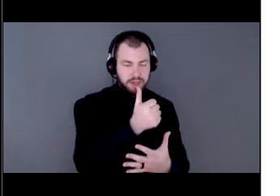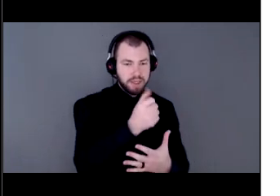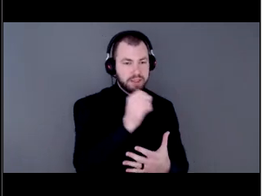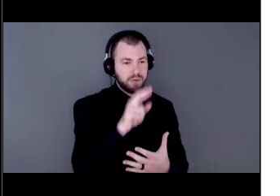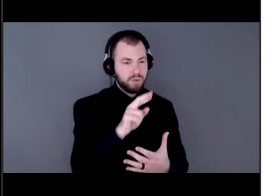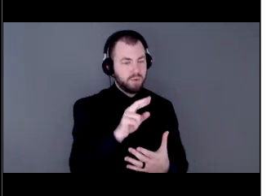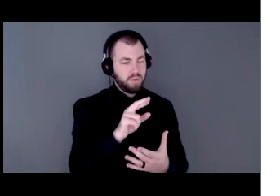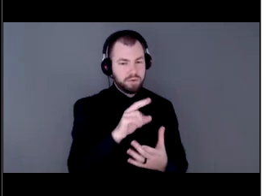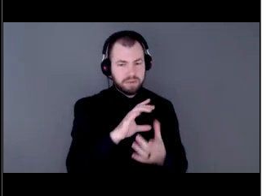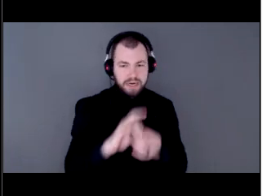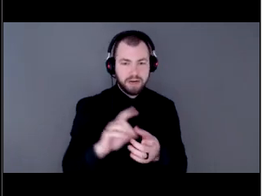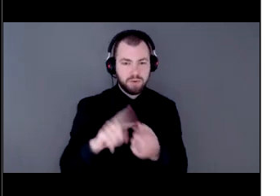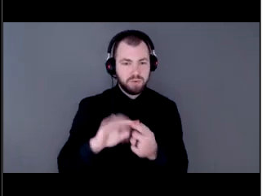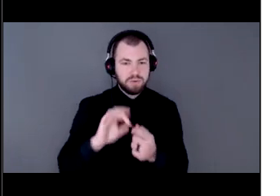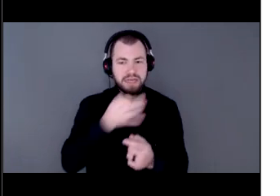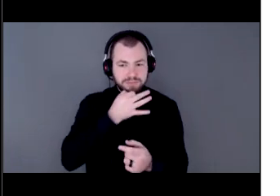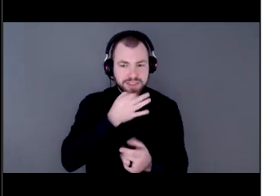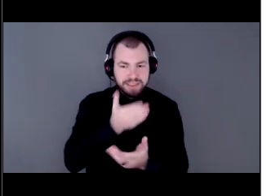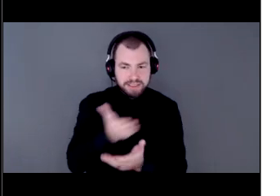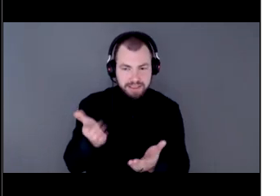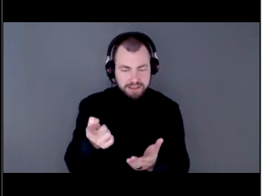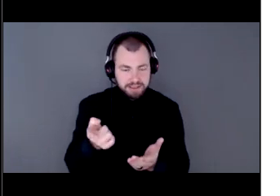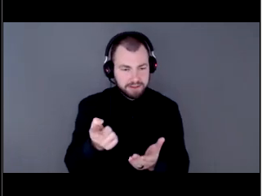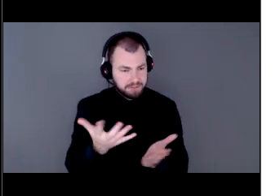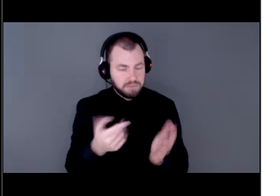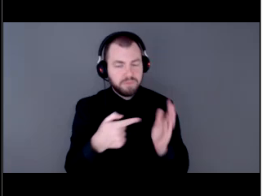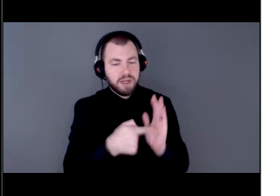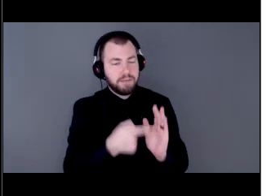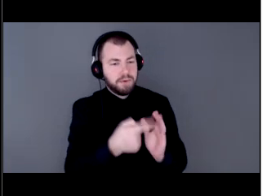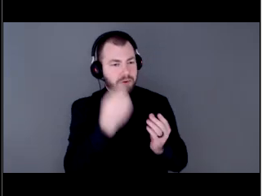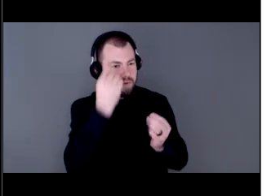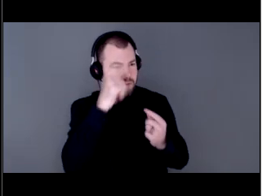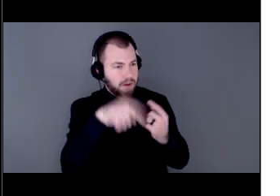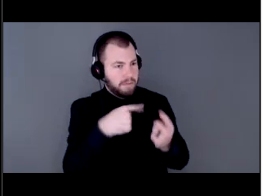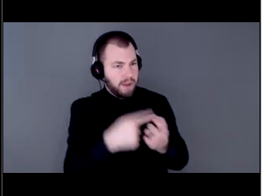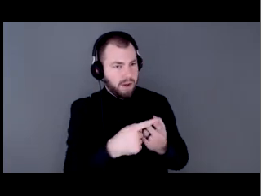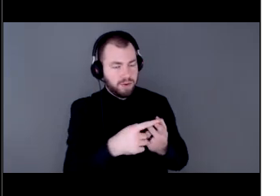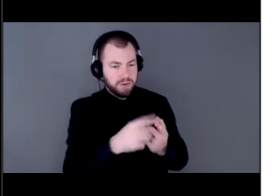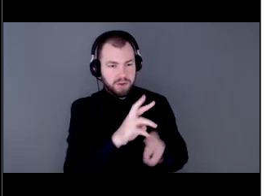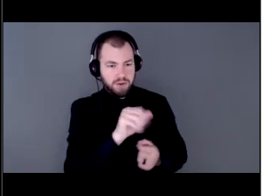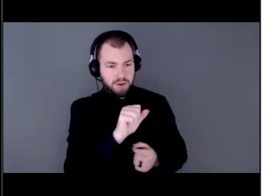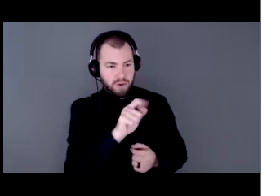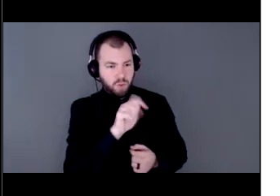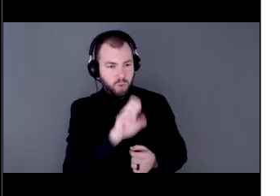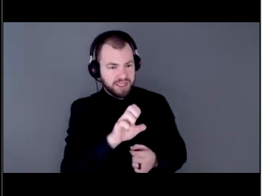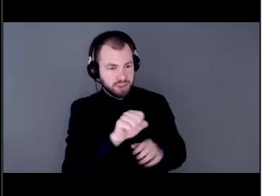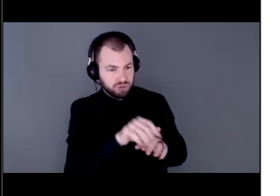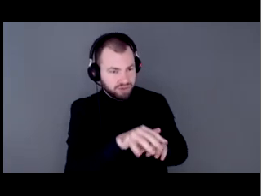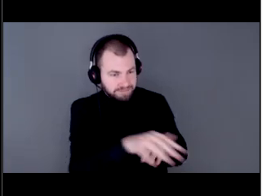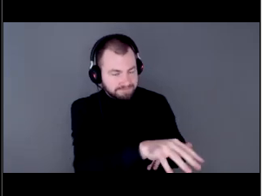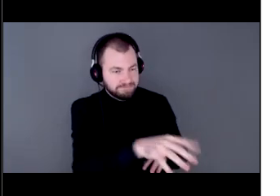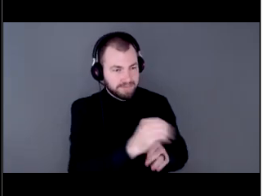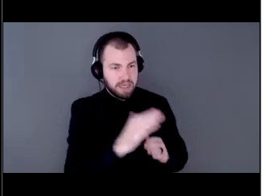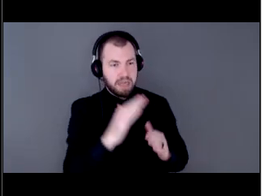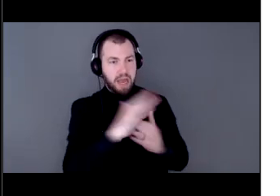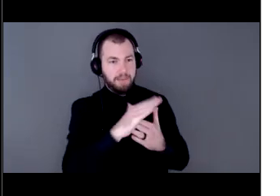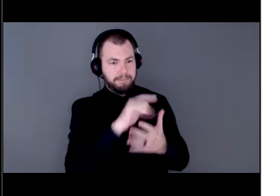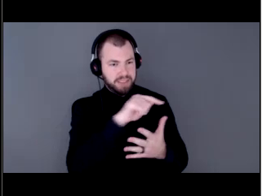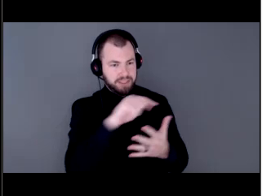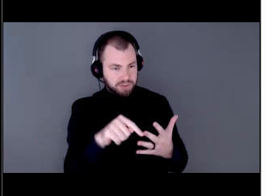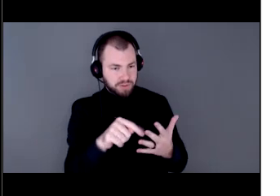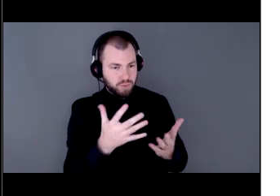expertise in the room? Did you, for example, think about the waste streams in the top tier of what gets thrown